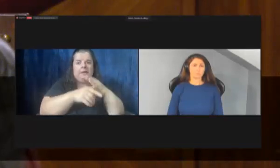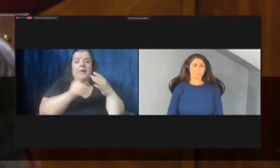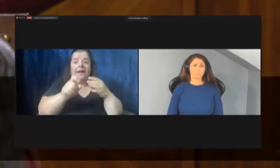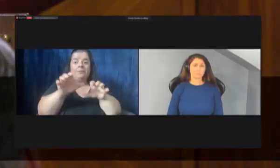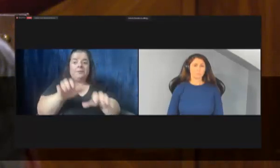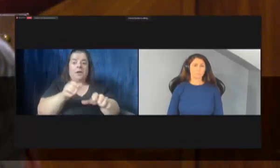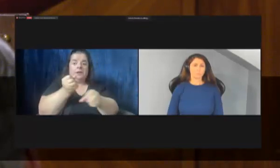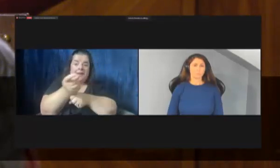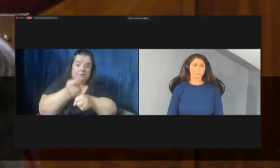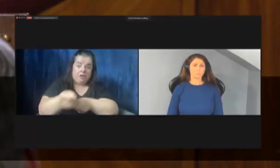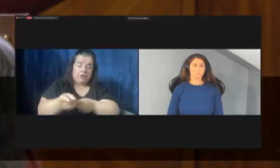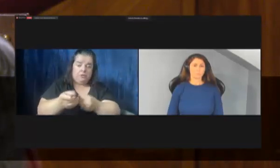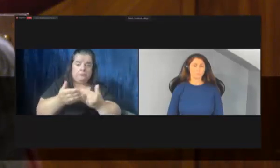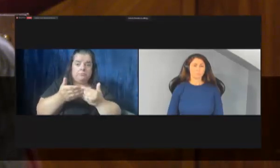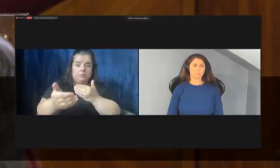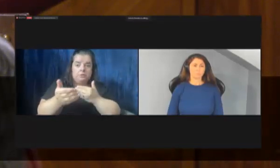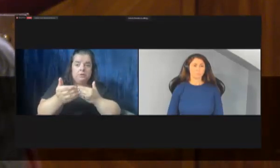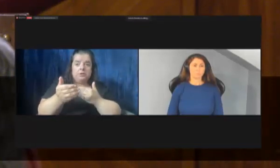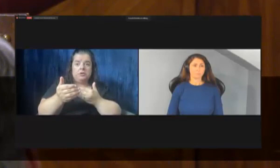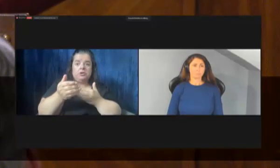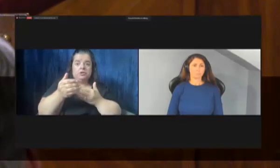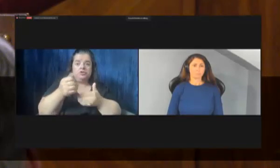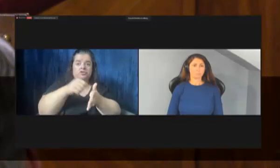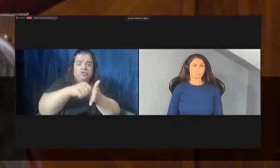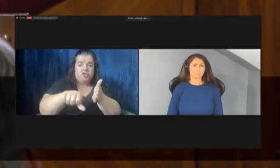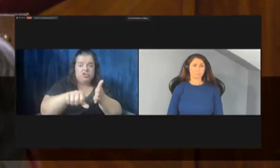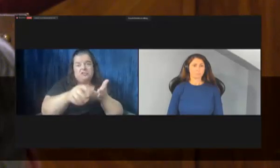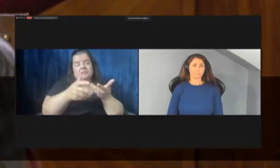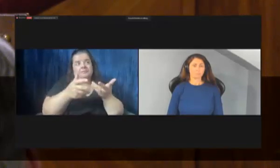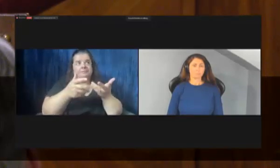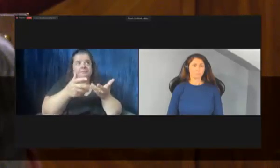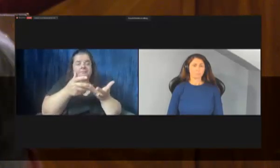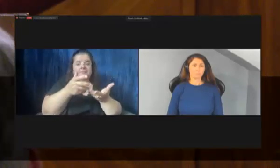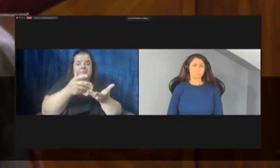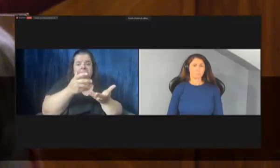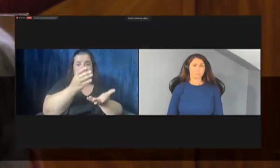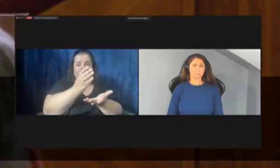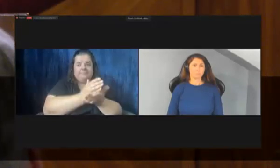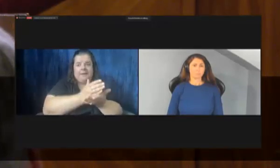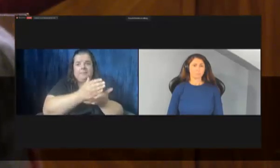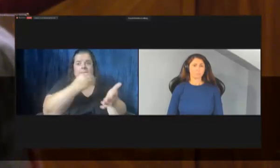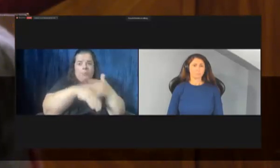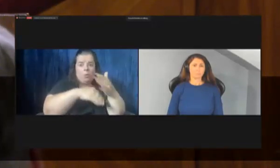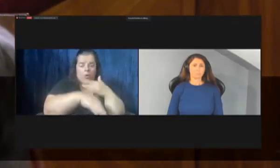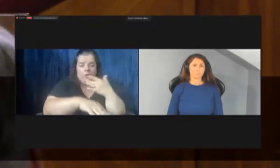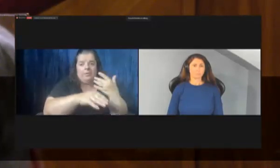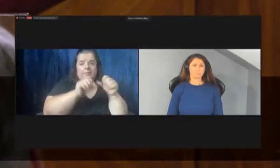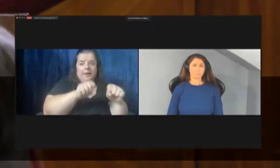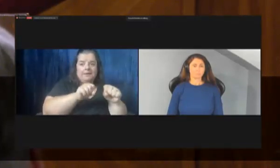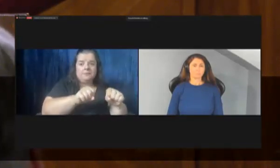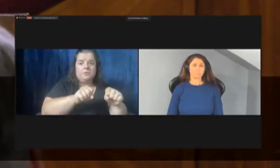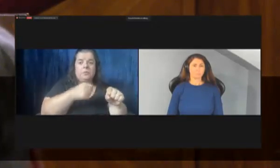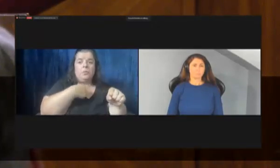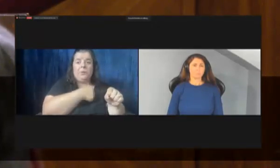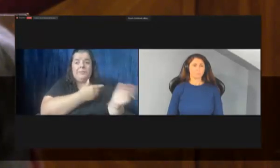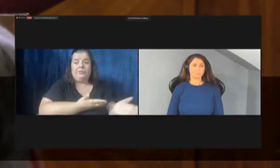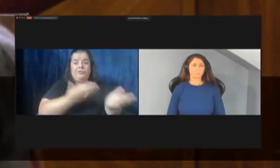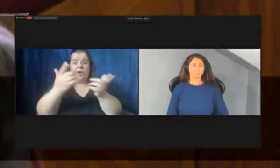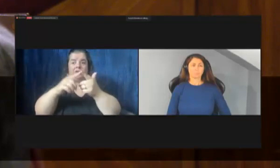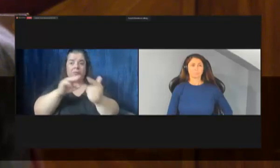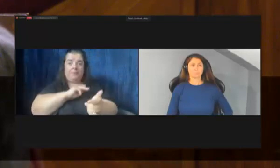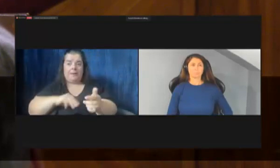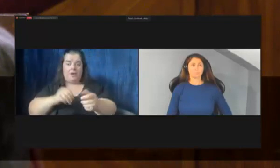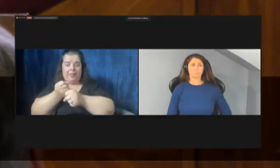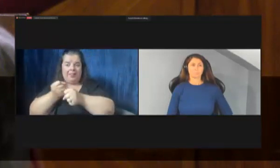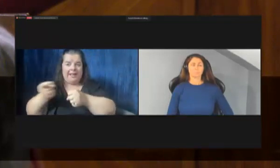run, surgical sterilization, which is the option that we are recommending and that we brought to the mayor's office last year, is more